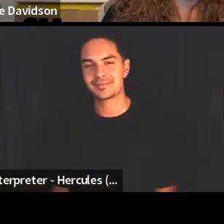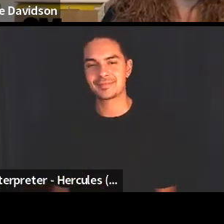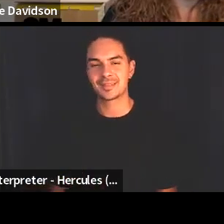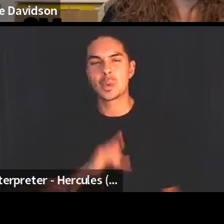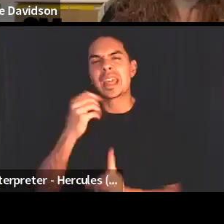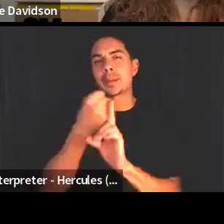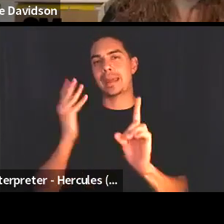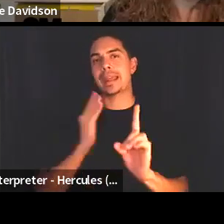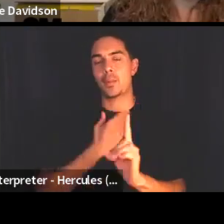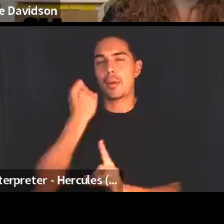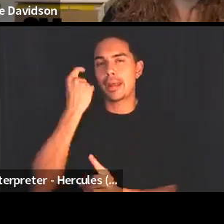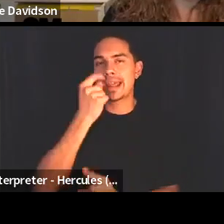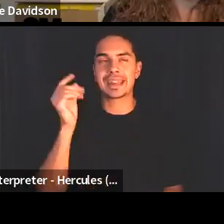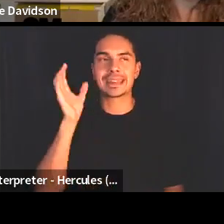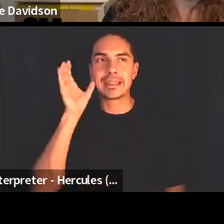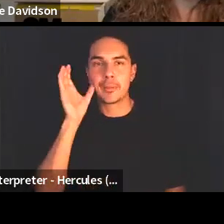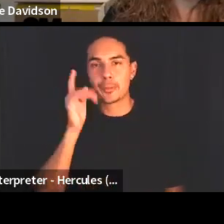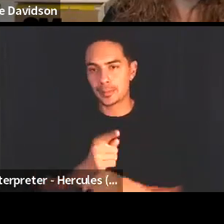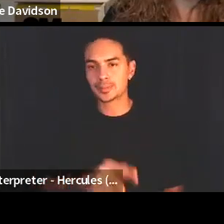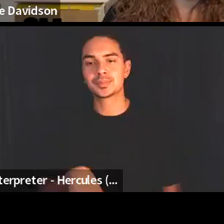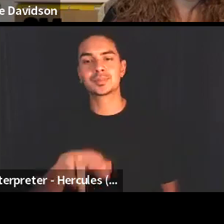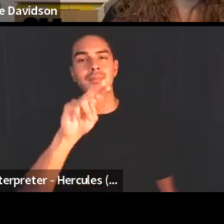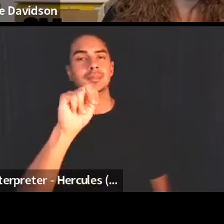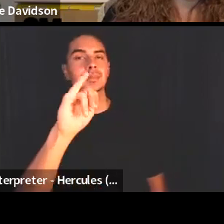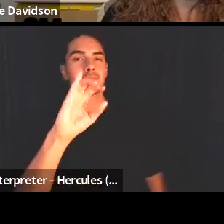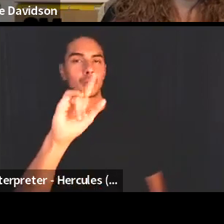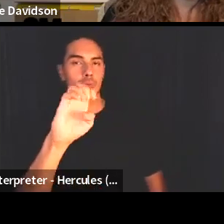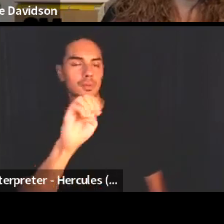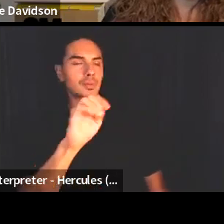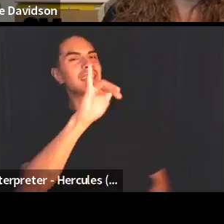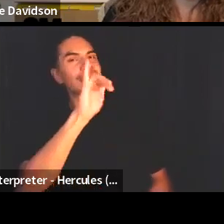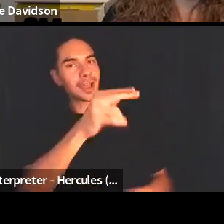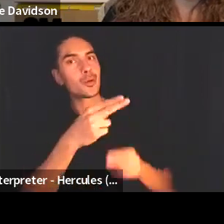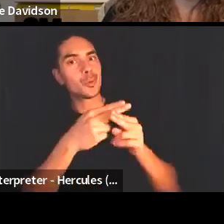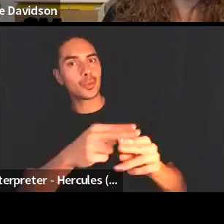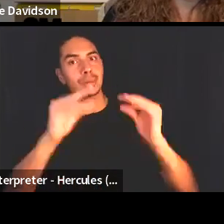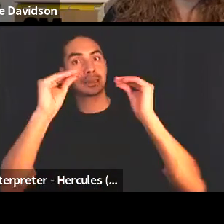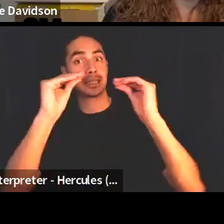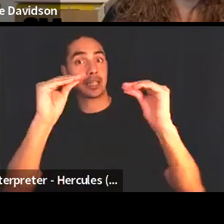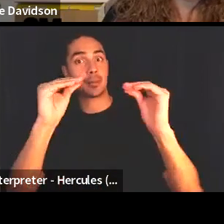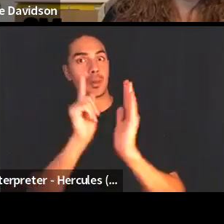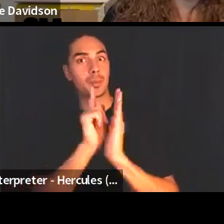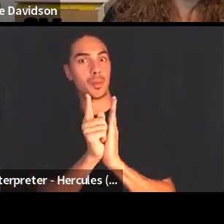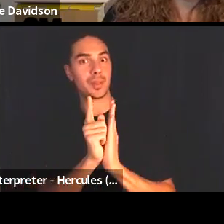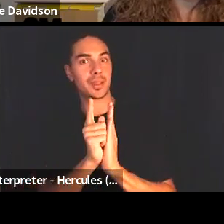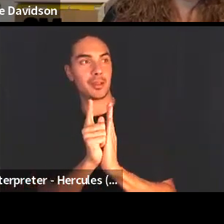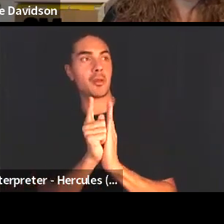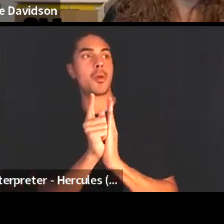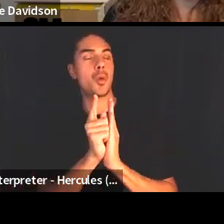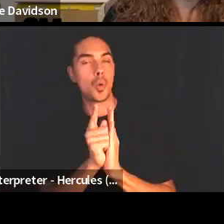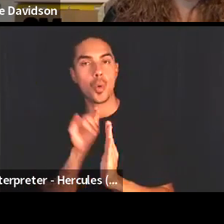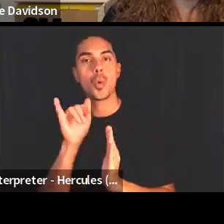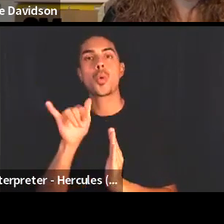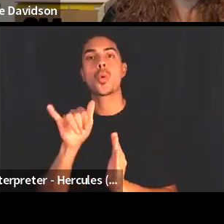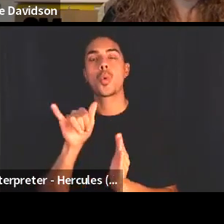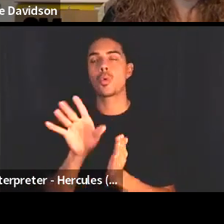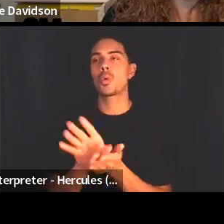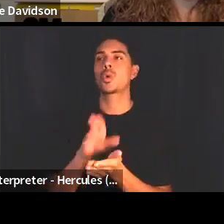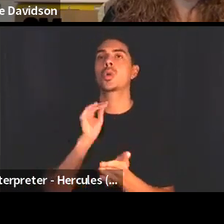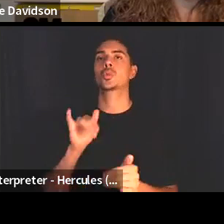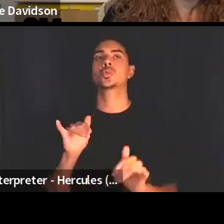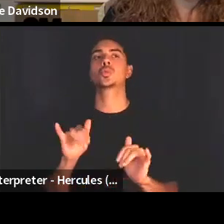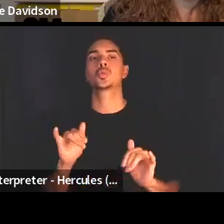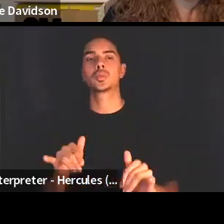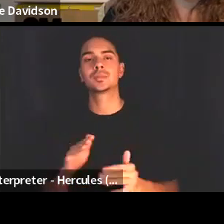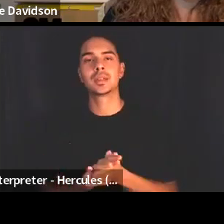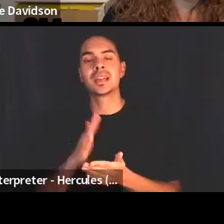Makes me think about like teachable moments, right? Like, and sometimes knowing when it's a